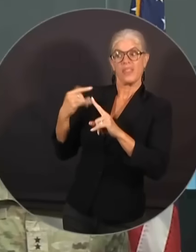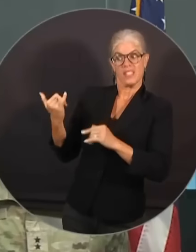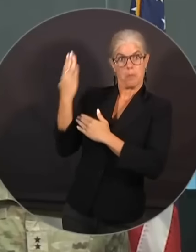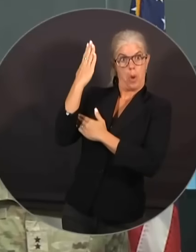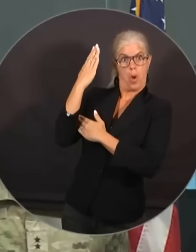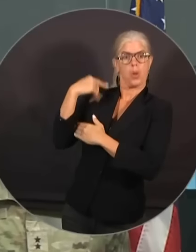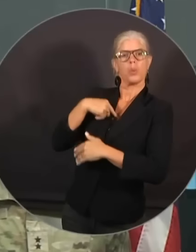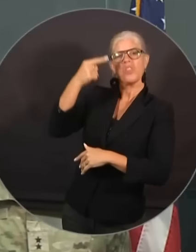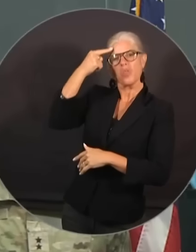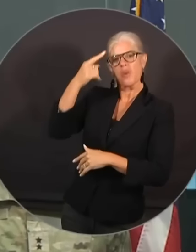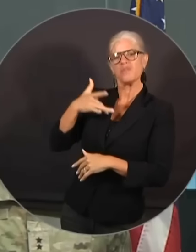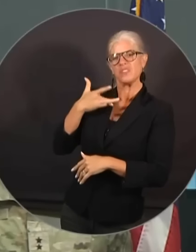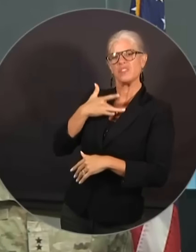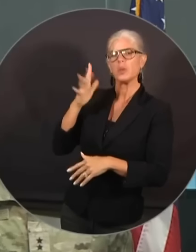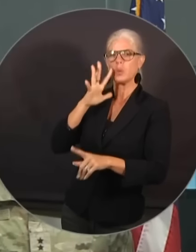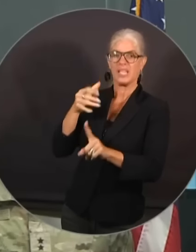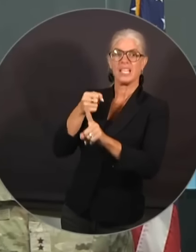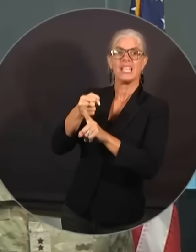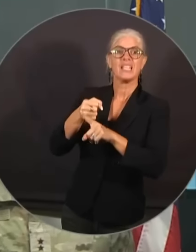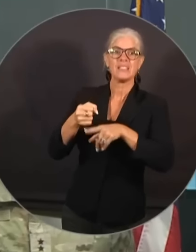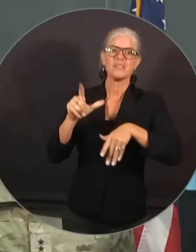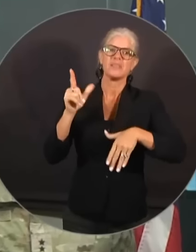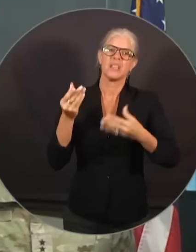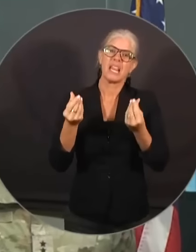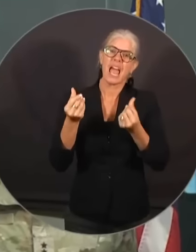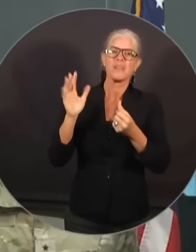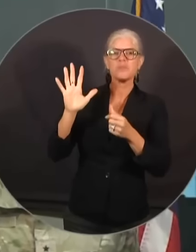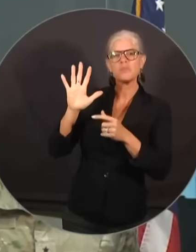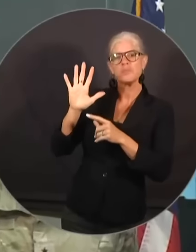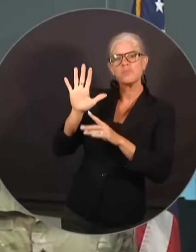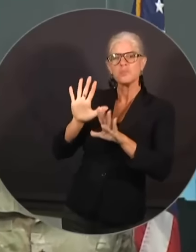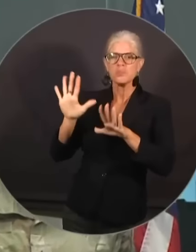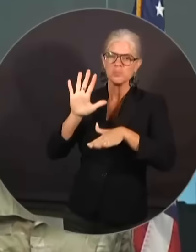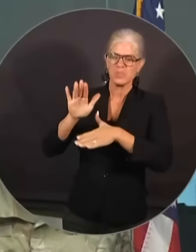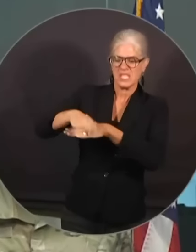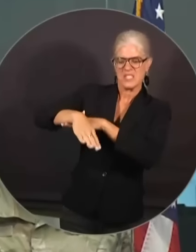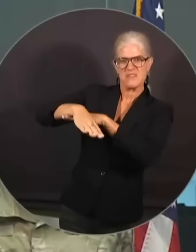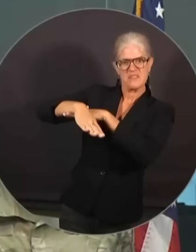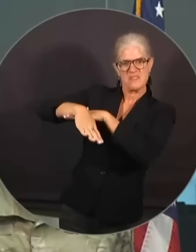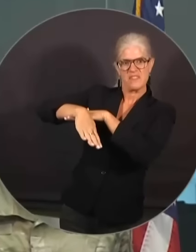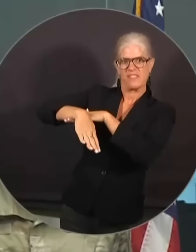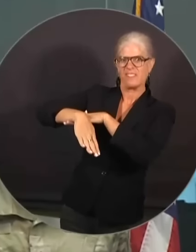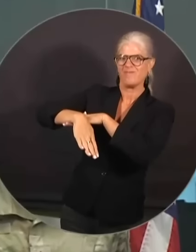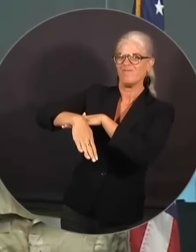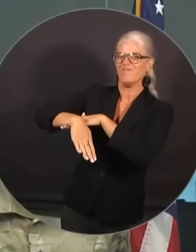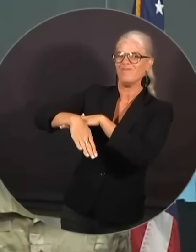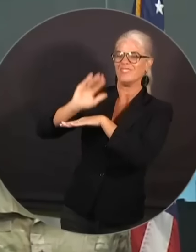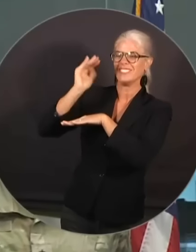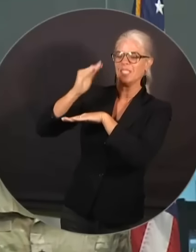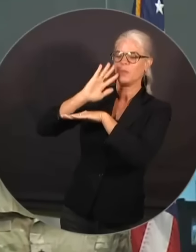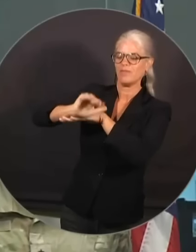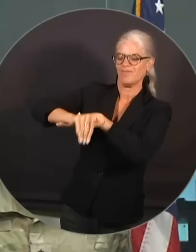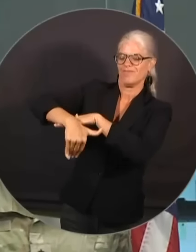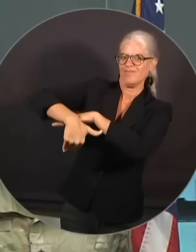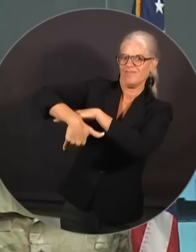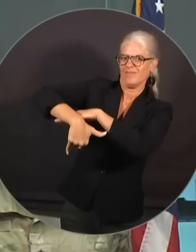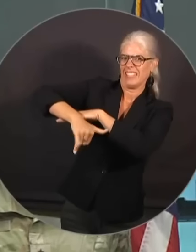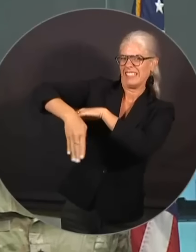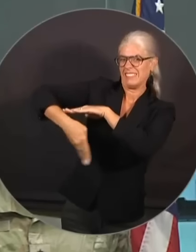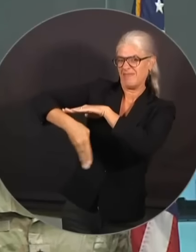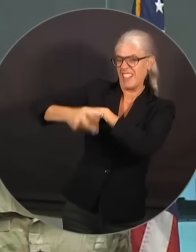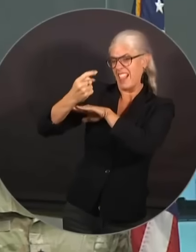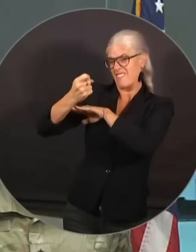make landfall sometime in the earlier side of the evening. Now it looks like it'll be closer to 11 p.m. It is